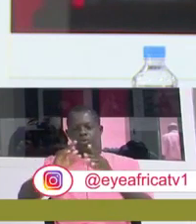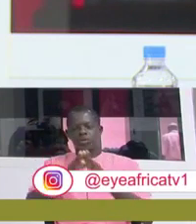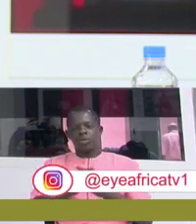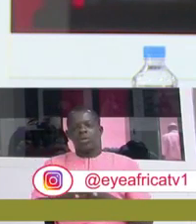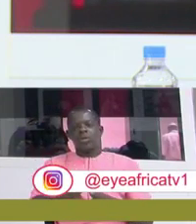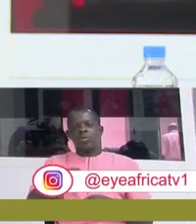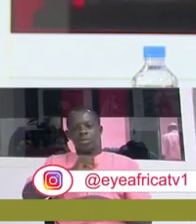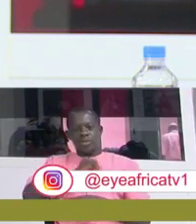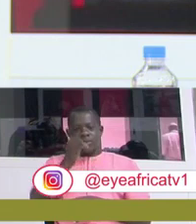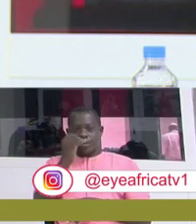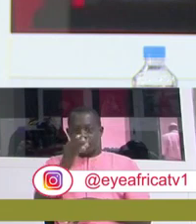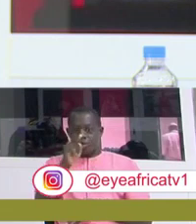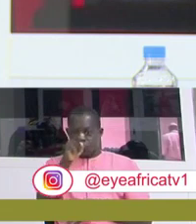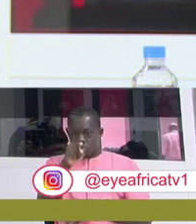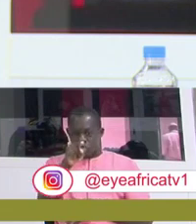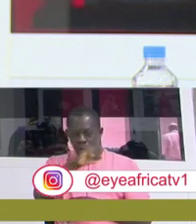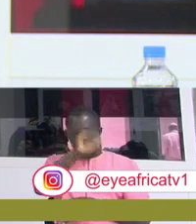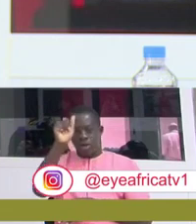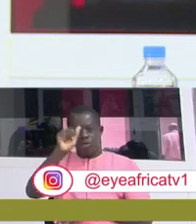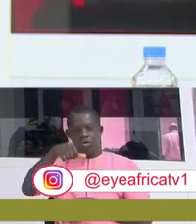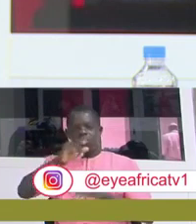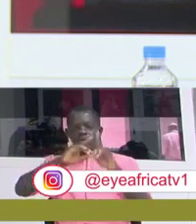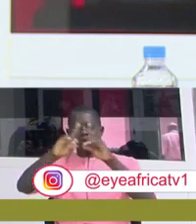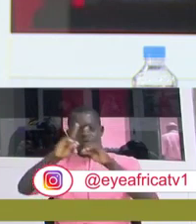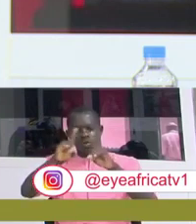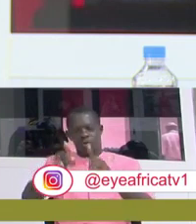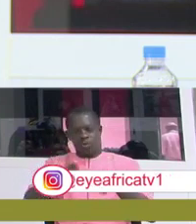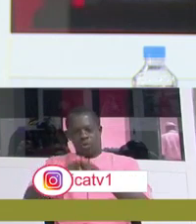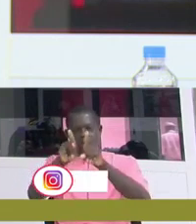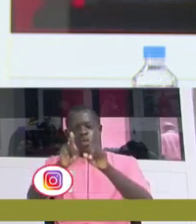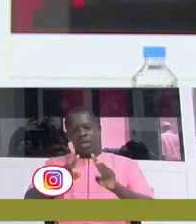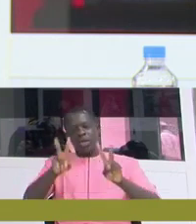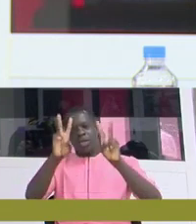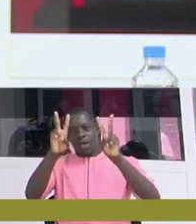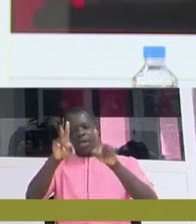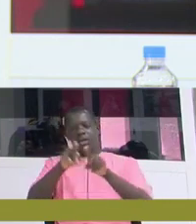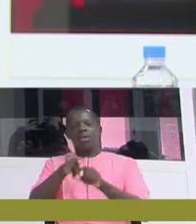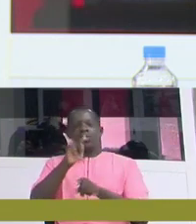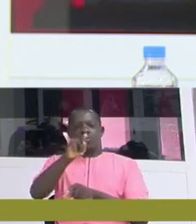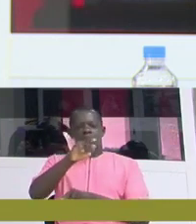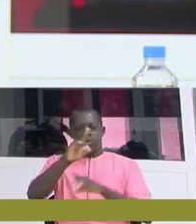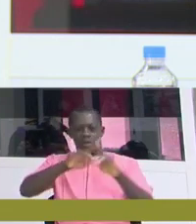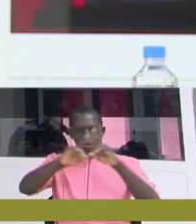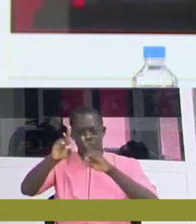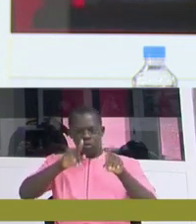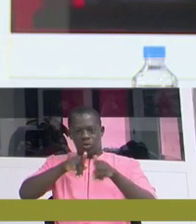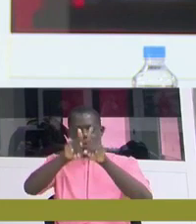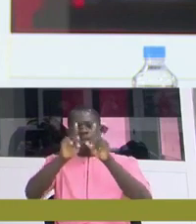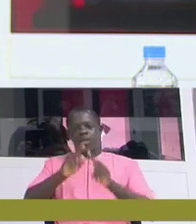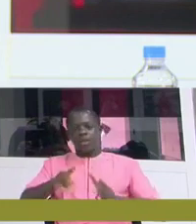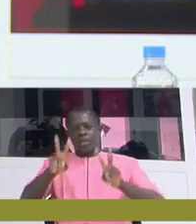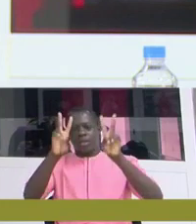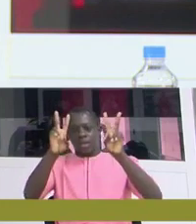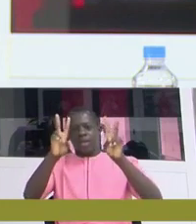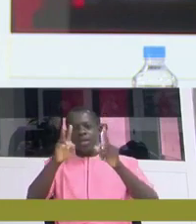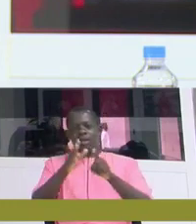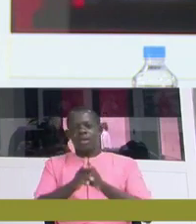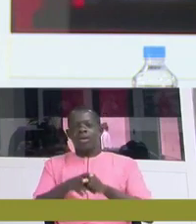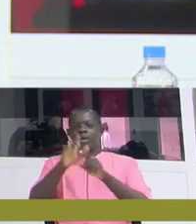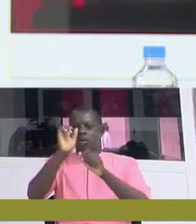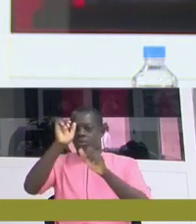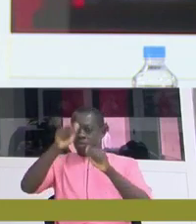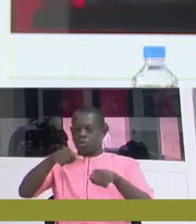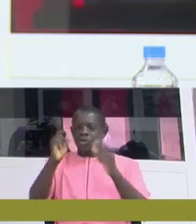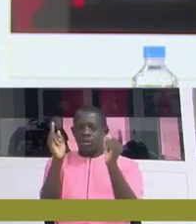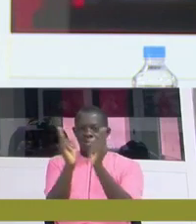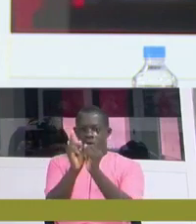ninkebala kacha. I said your discussion with the elder. Yeah. Itening kebala kacha. Your discussion with the elder. Ubater lang nyo da bete jam. It